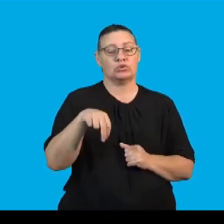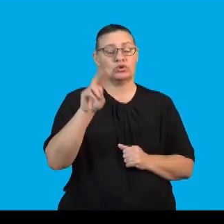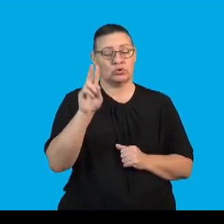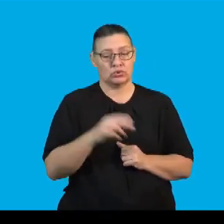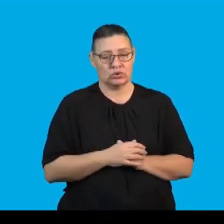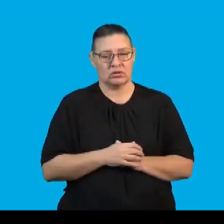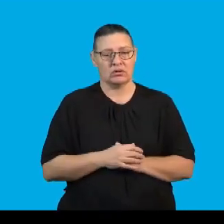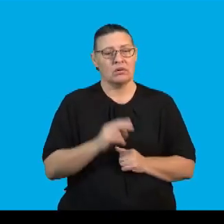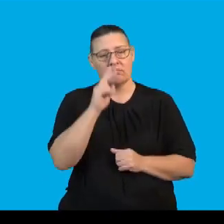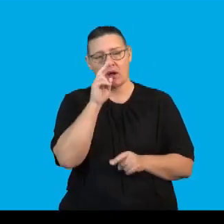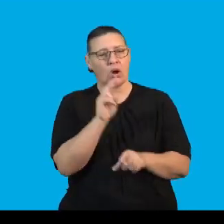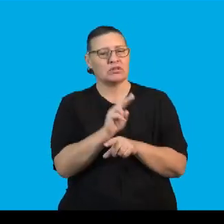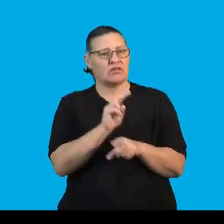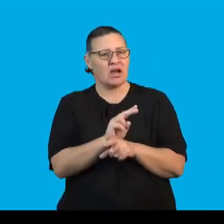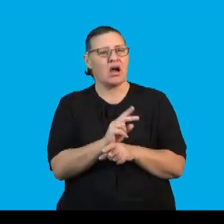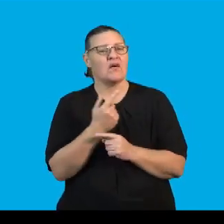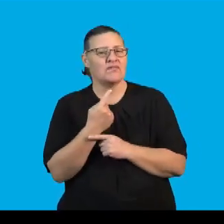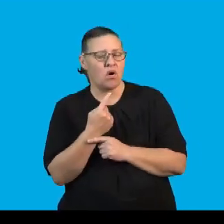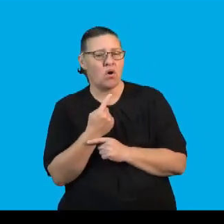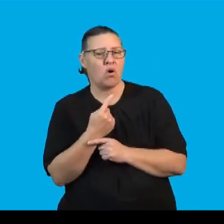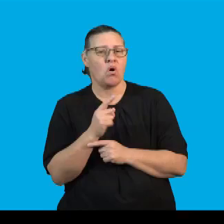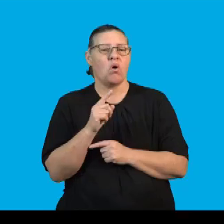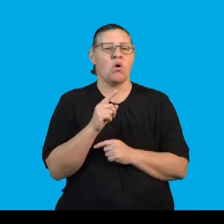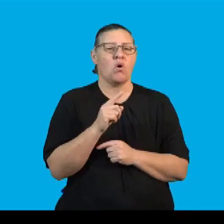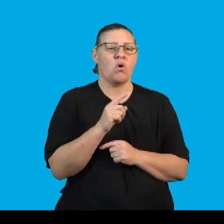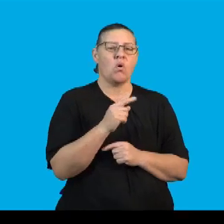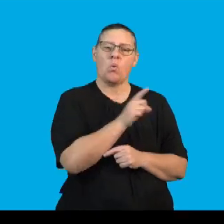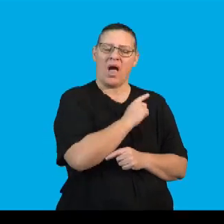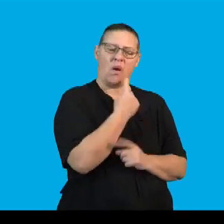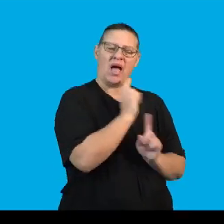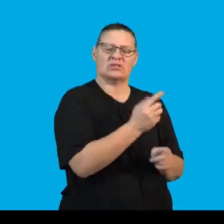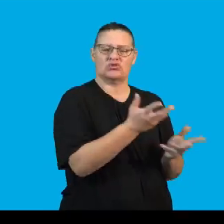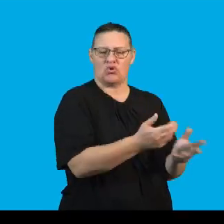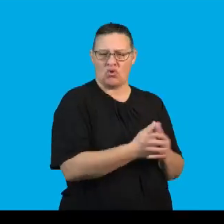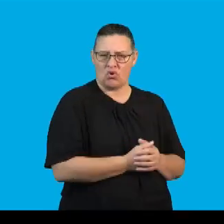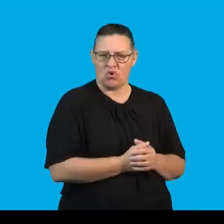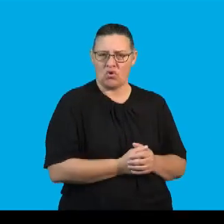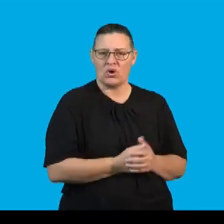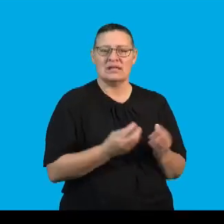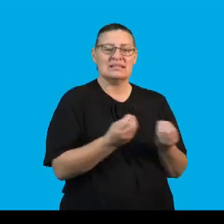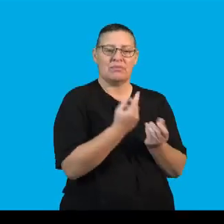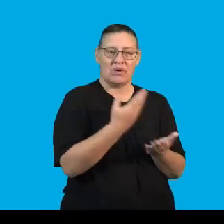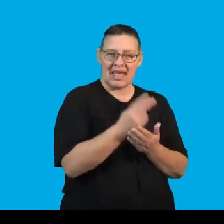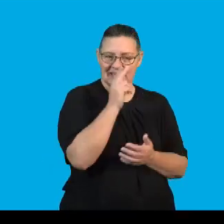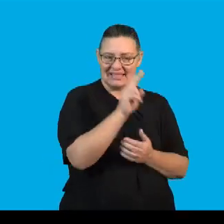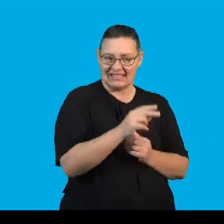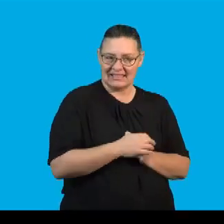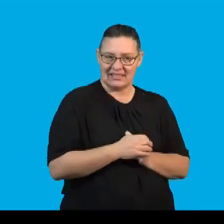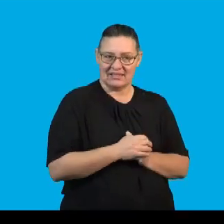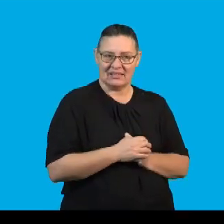2.2.2, give one observable reason for your answer in question 2.1. Something that you can see.